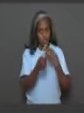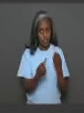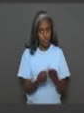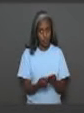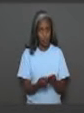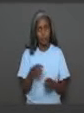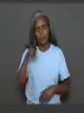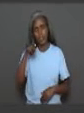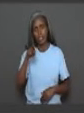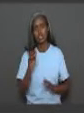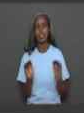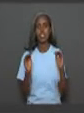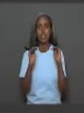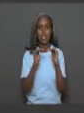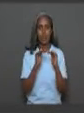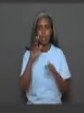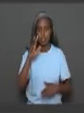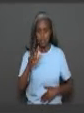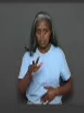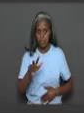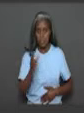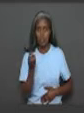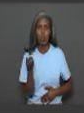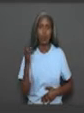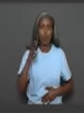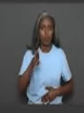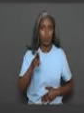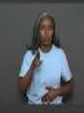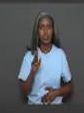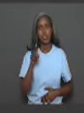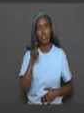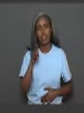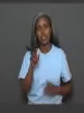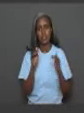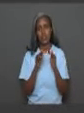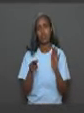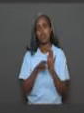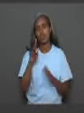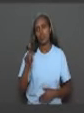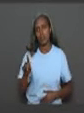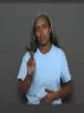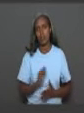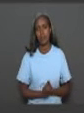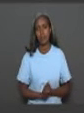Therefore, x equals 3 or negative 1.